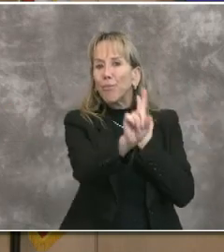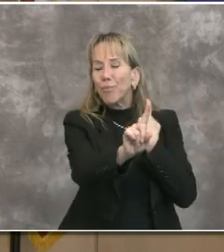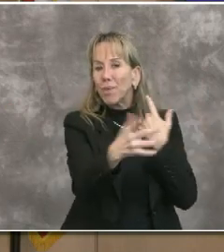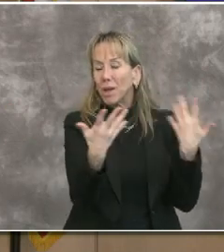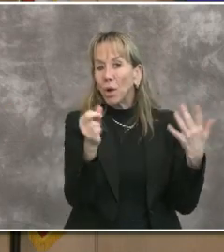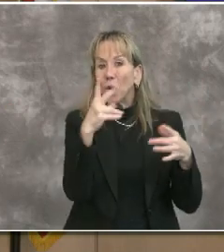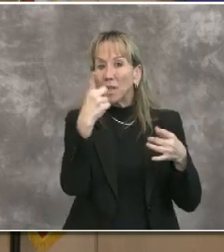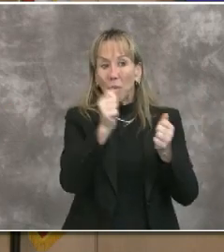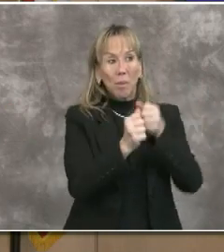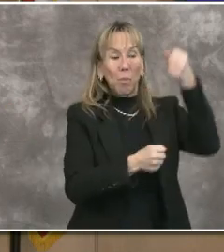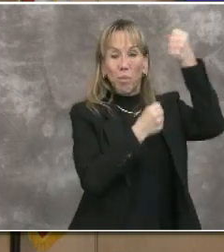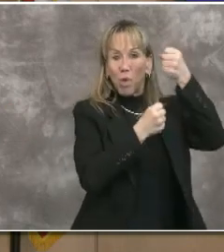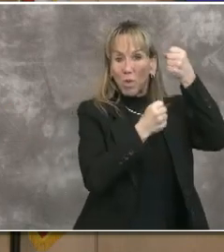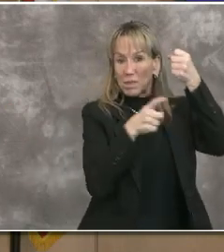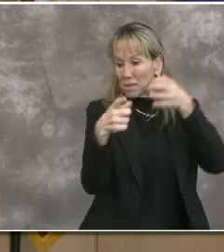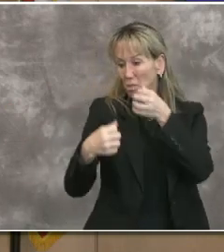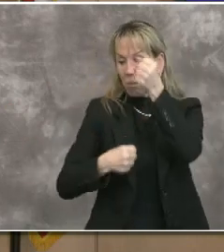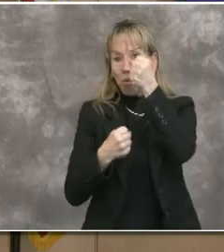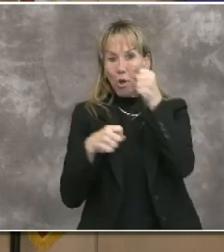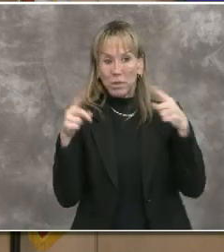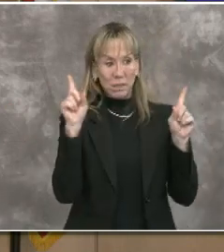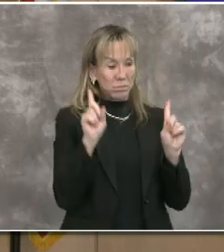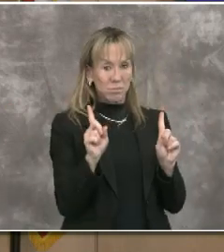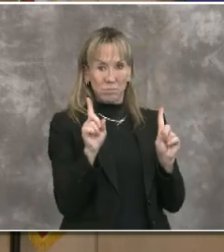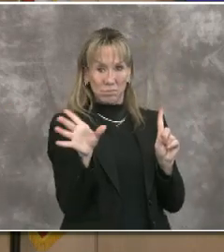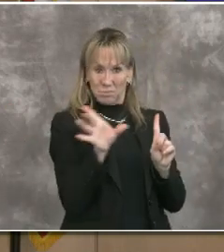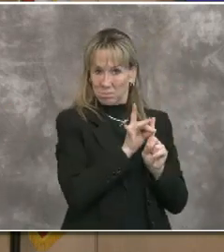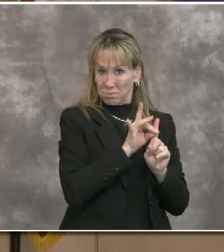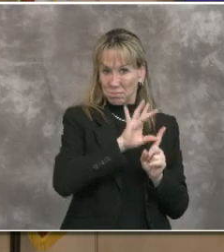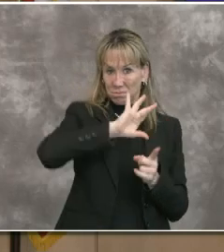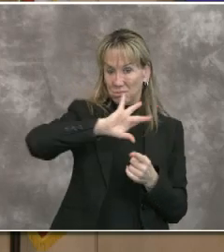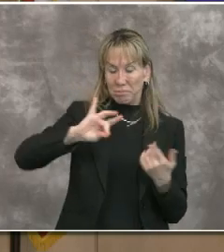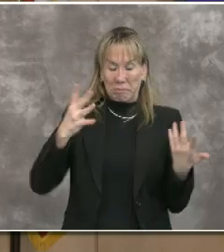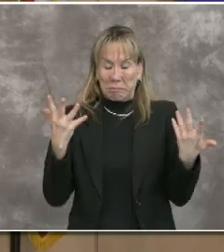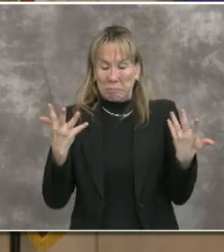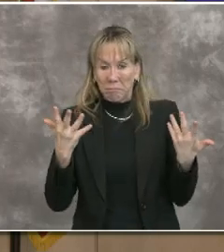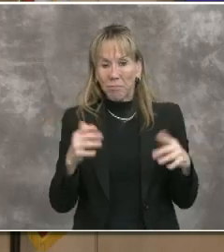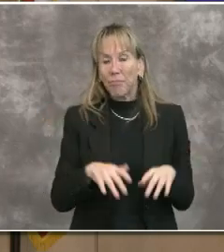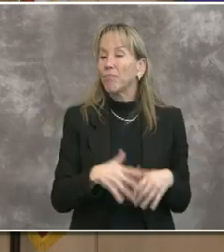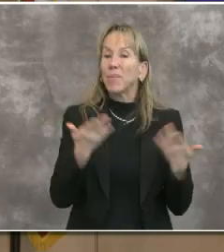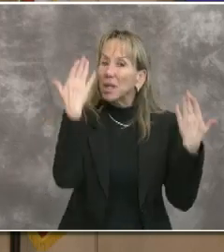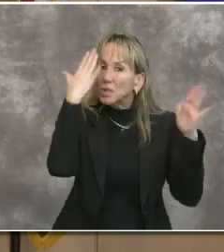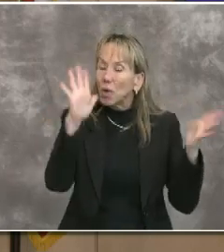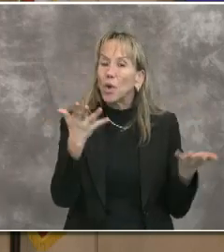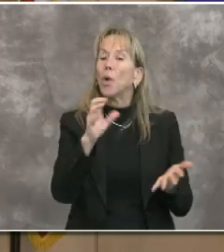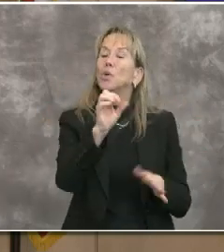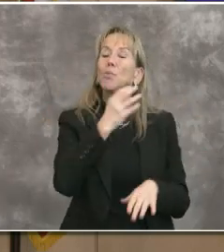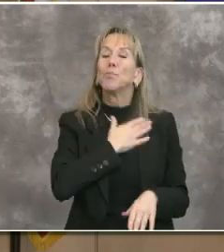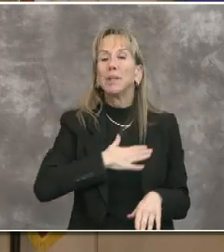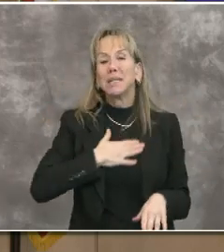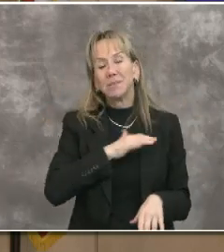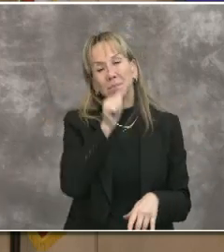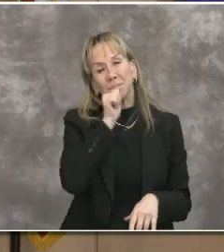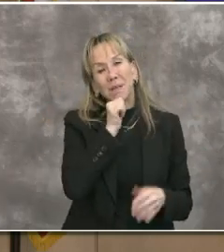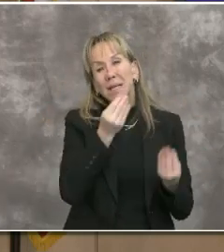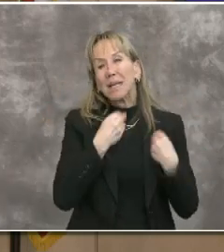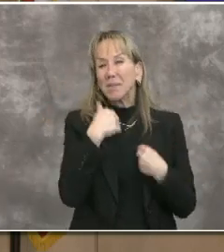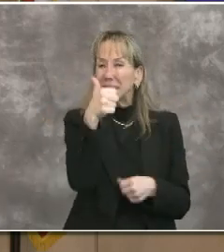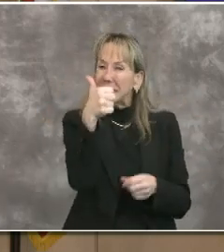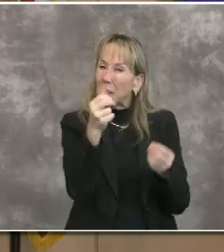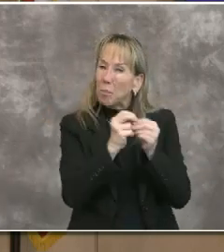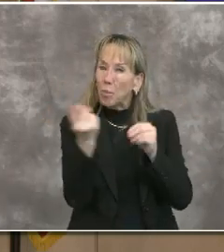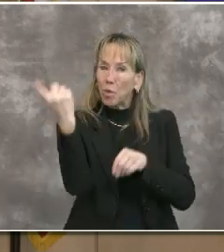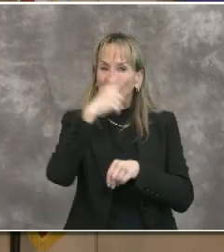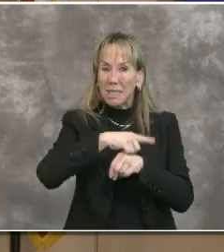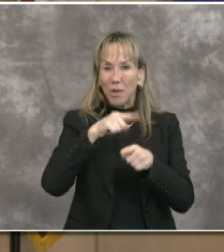protest sign. So again, I guess I come back to the point, give us 10 more days. Give us an opportunity to take this month of April to get